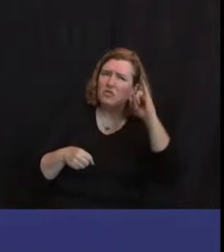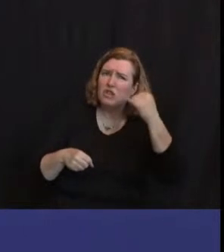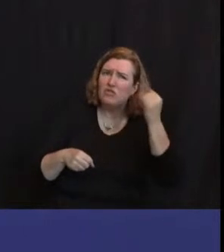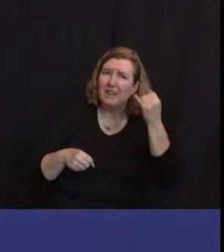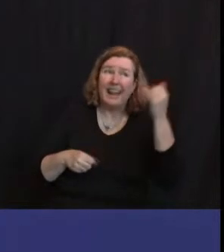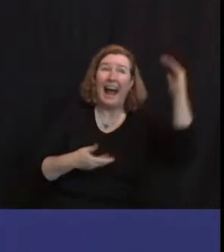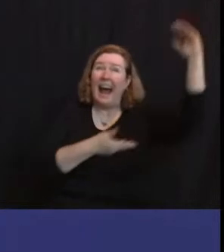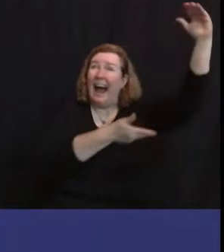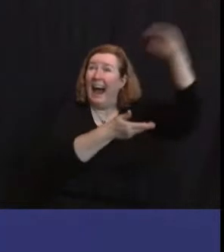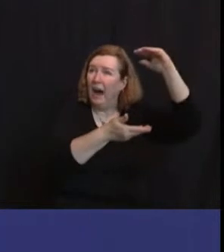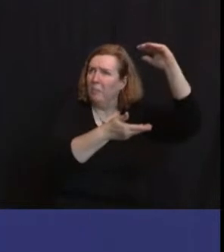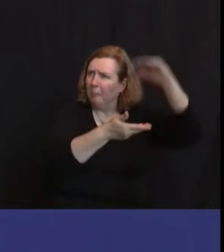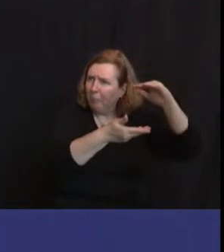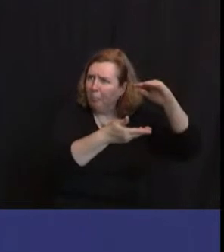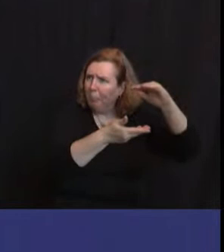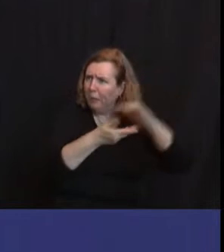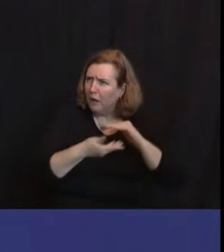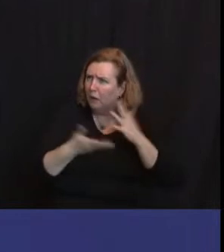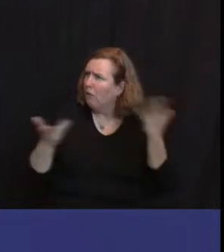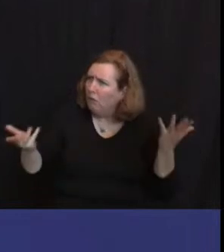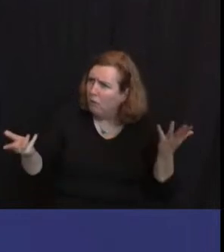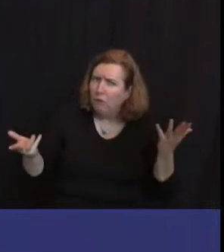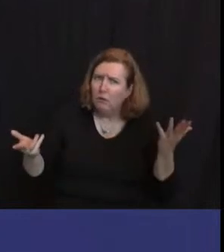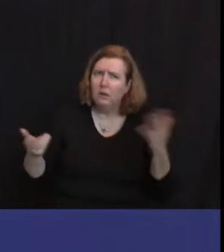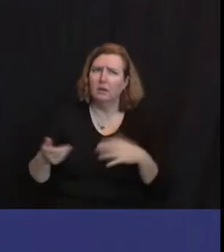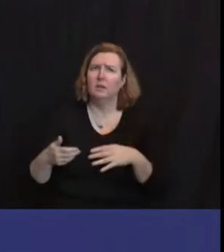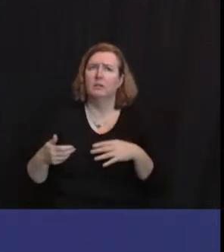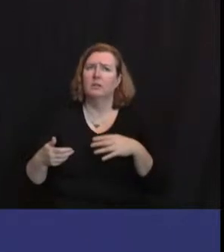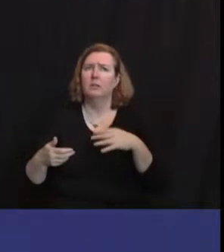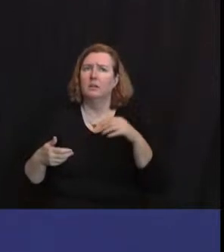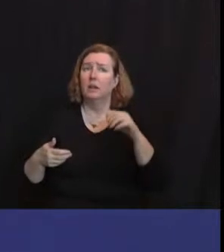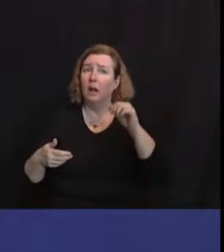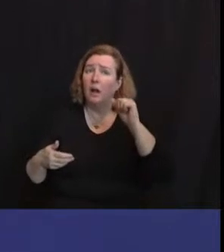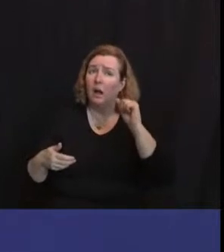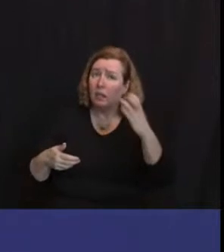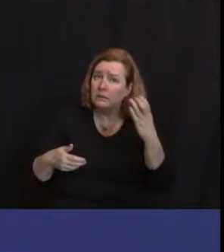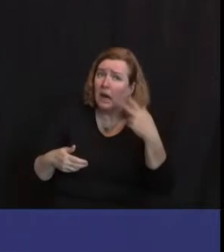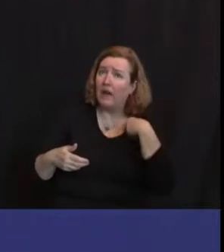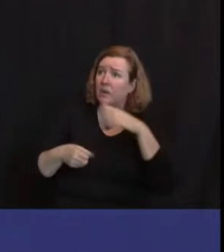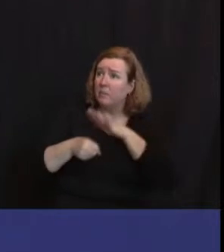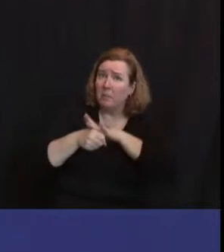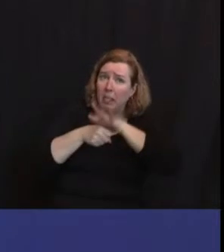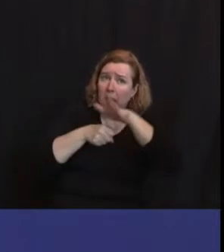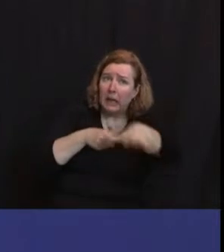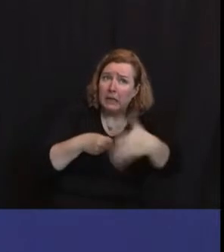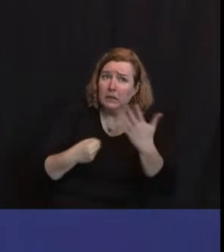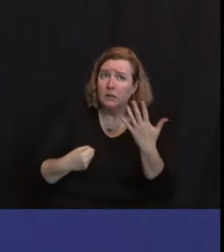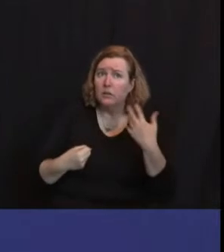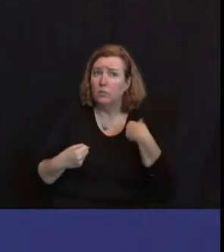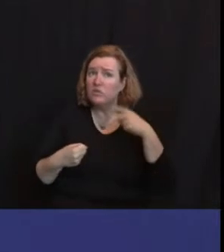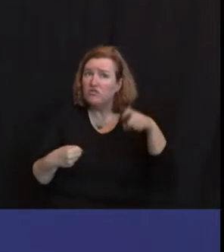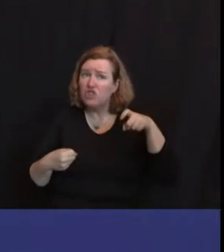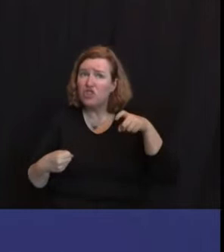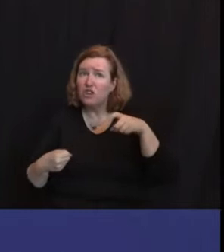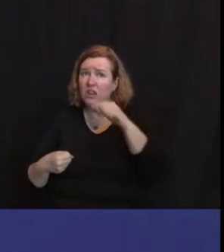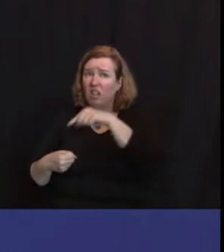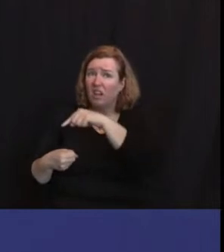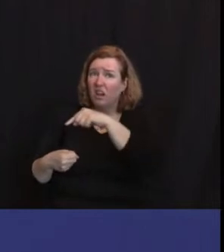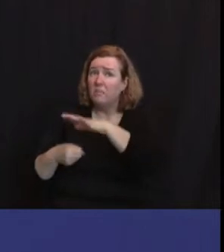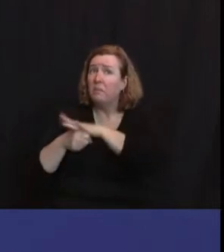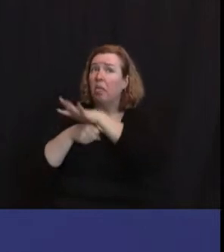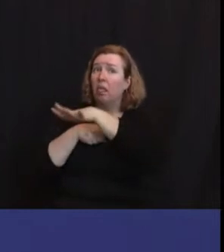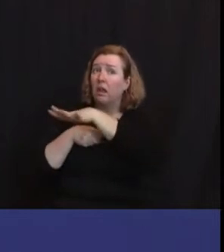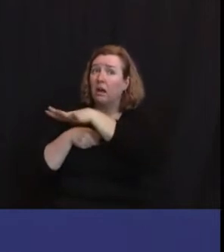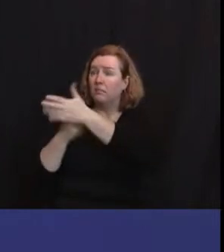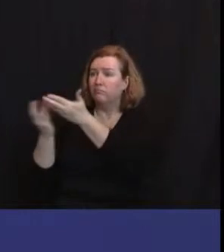week. If Atlantic City has a big supply, should there be some thought about moving some of those further north or